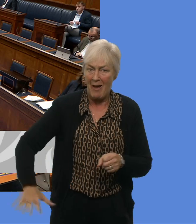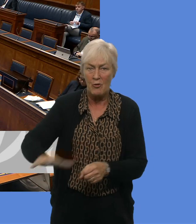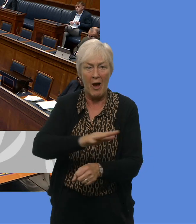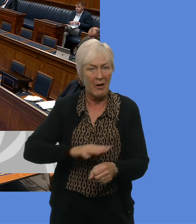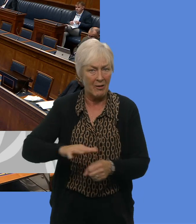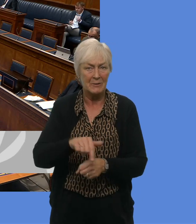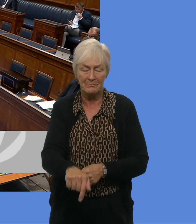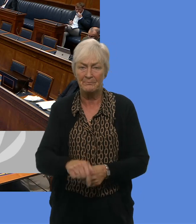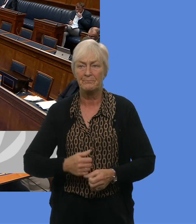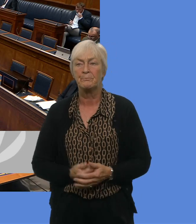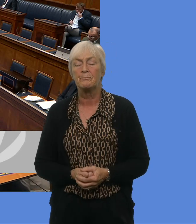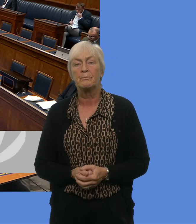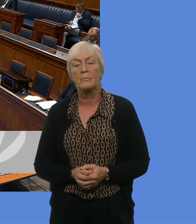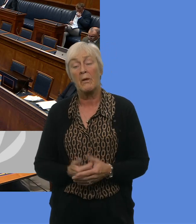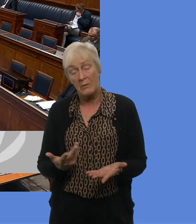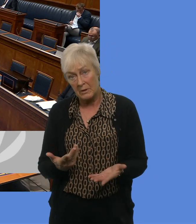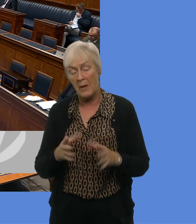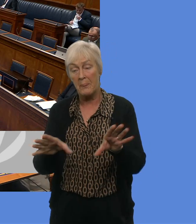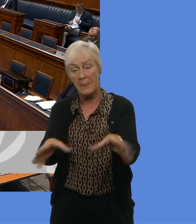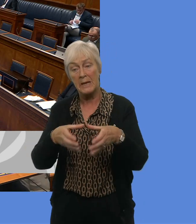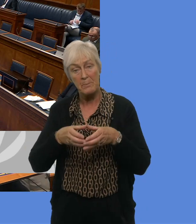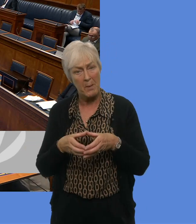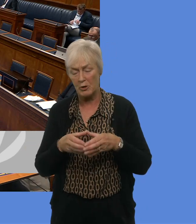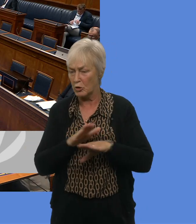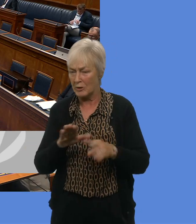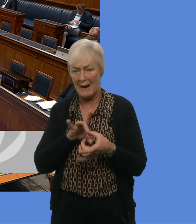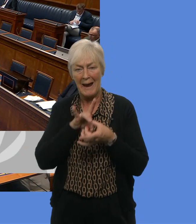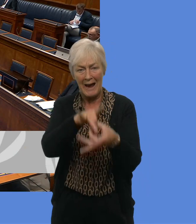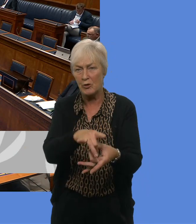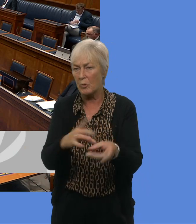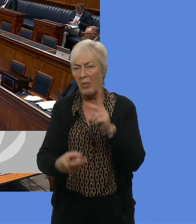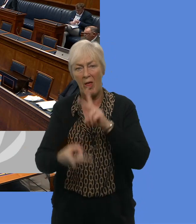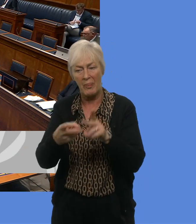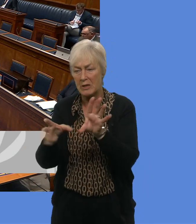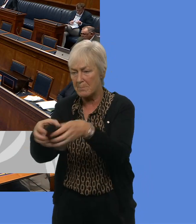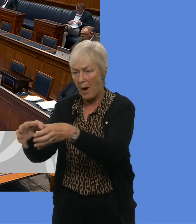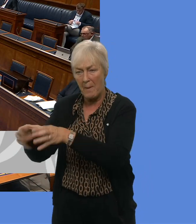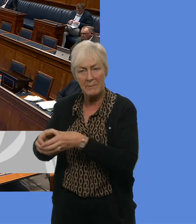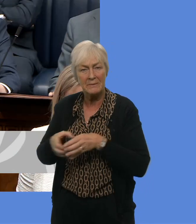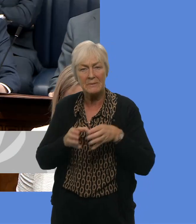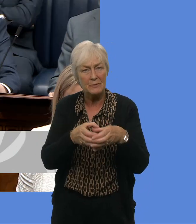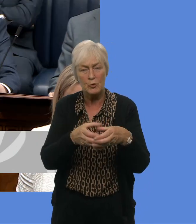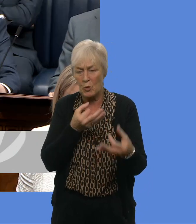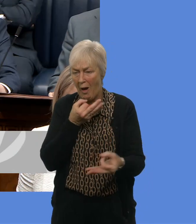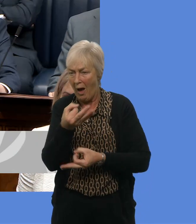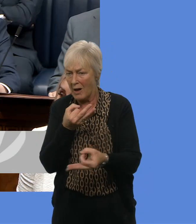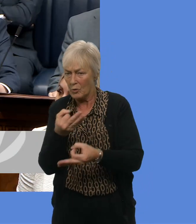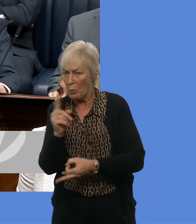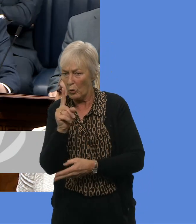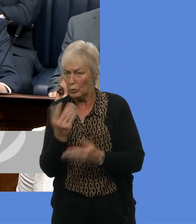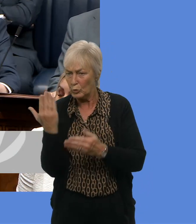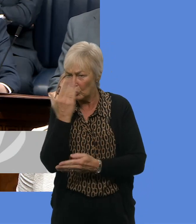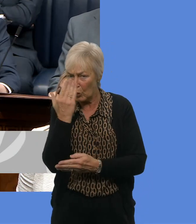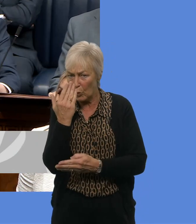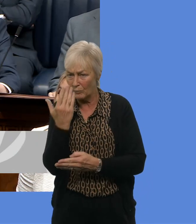you. Well, the department, Mr. Speaker, does not engage with other departments to determine which schools would necessarily